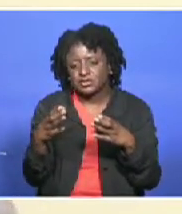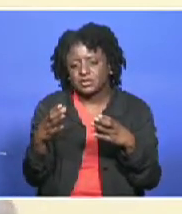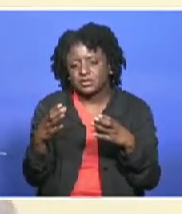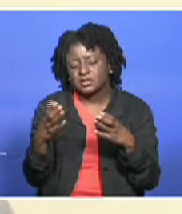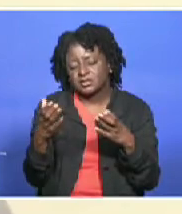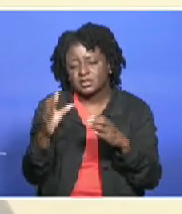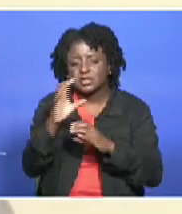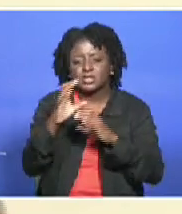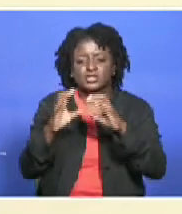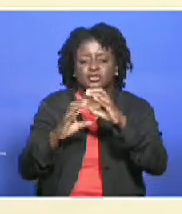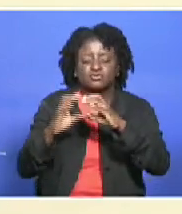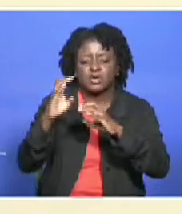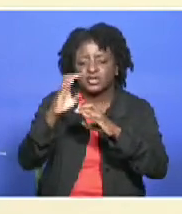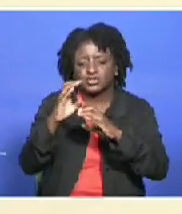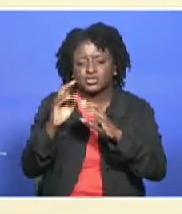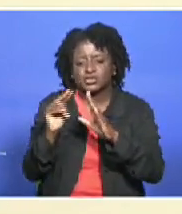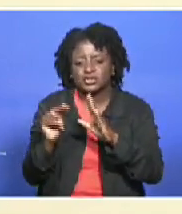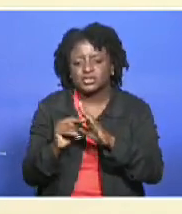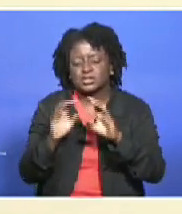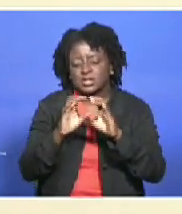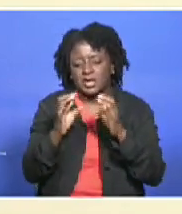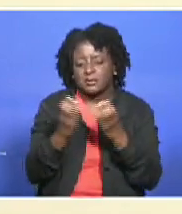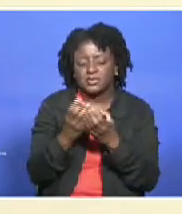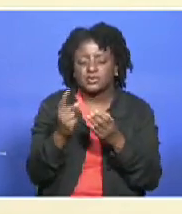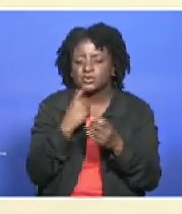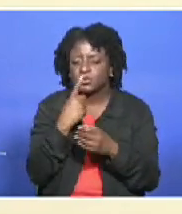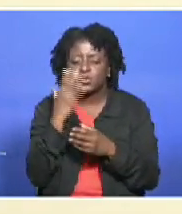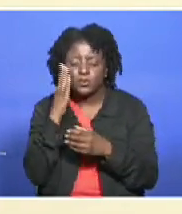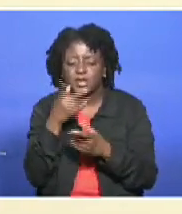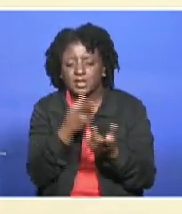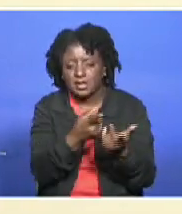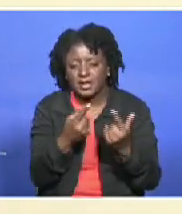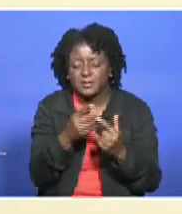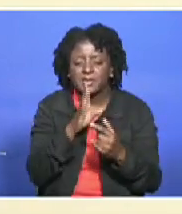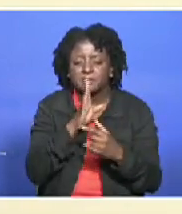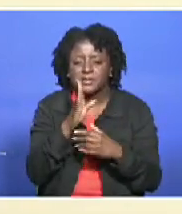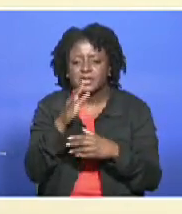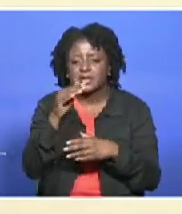construction companies who will also come and be one of our presenters.